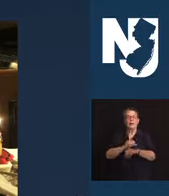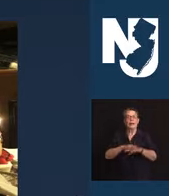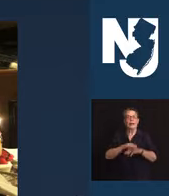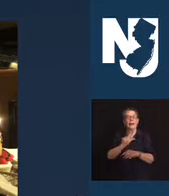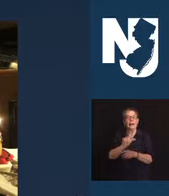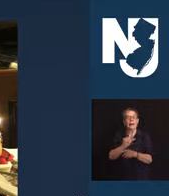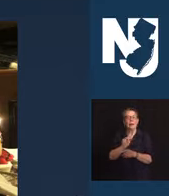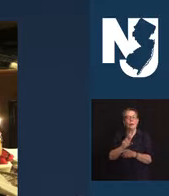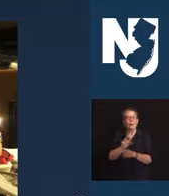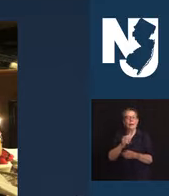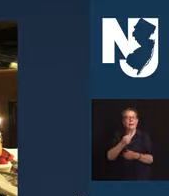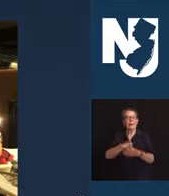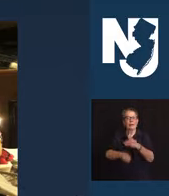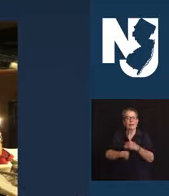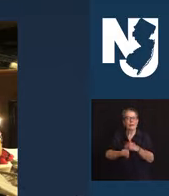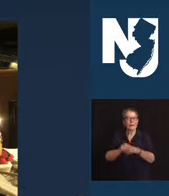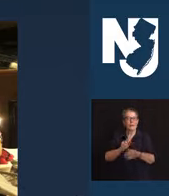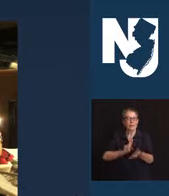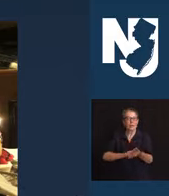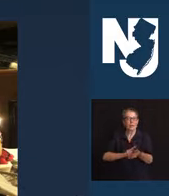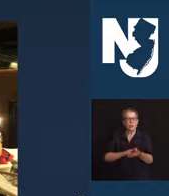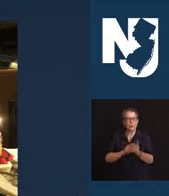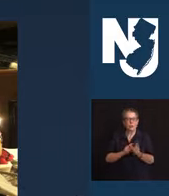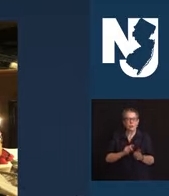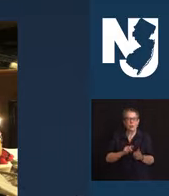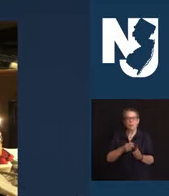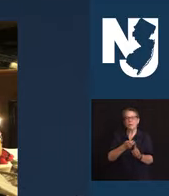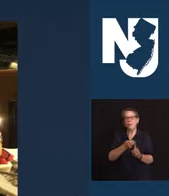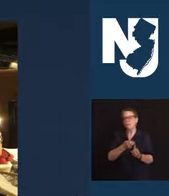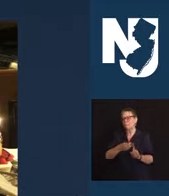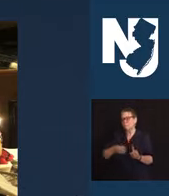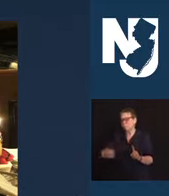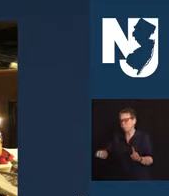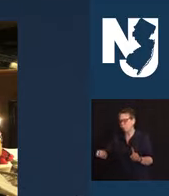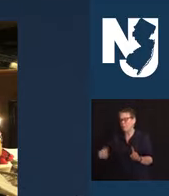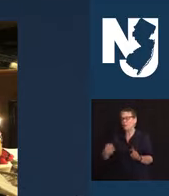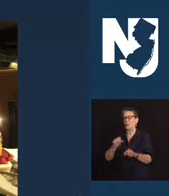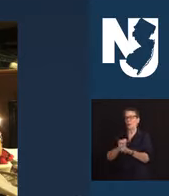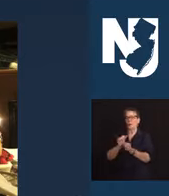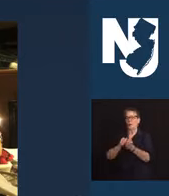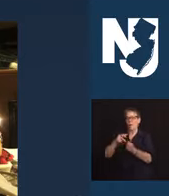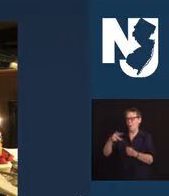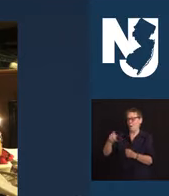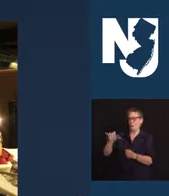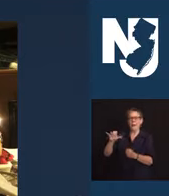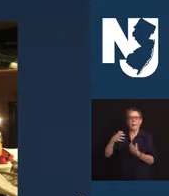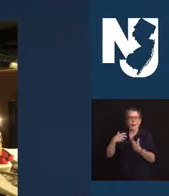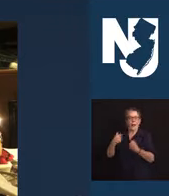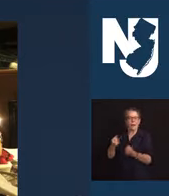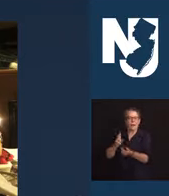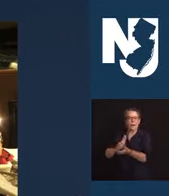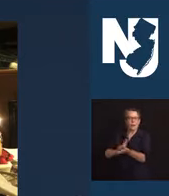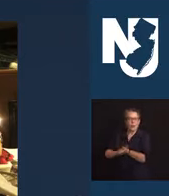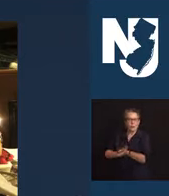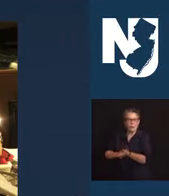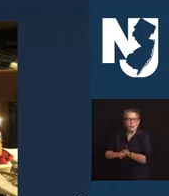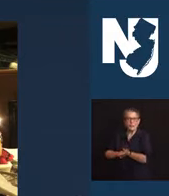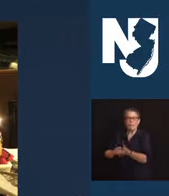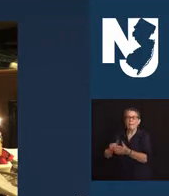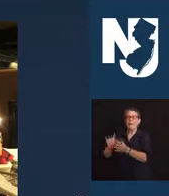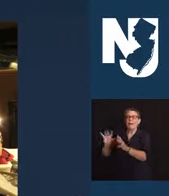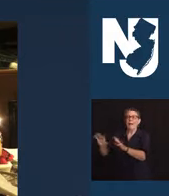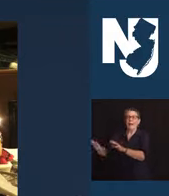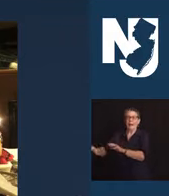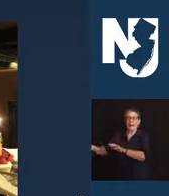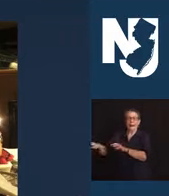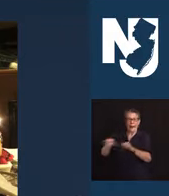position as a public health nurse in Newark's health department. After taking a leave from her career to raise her family, she would return